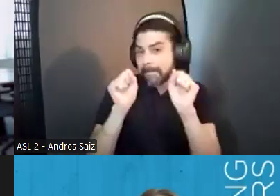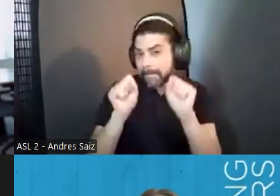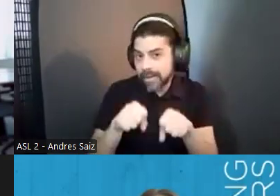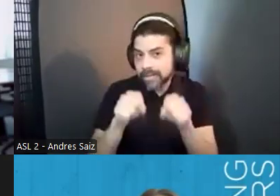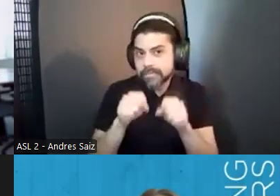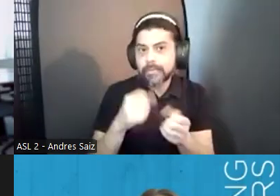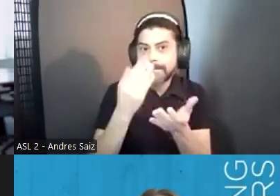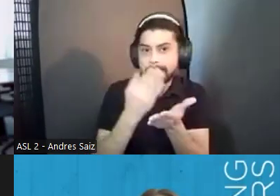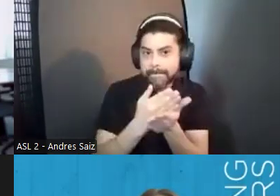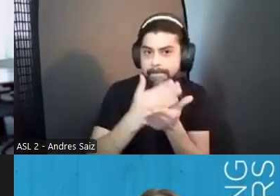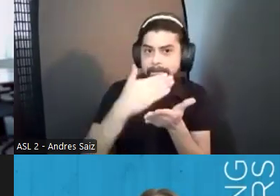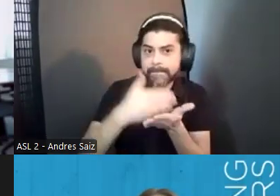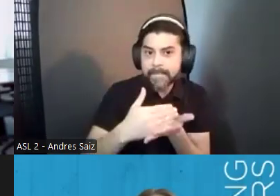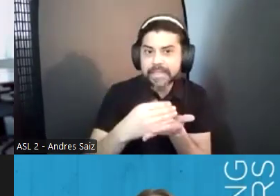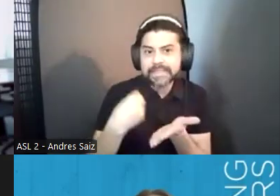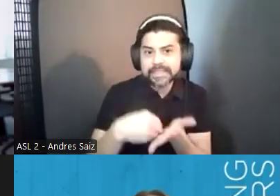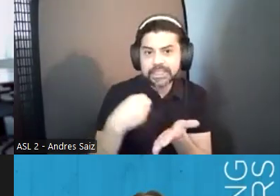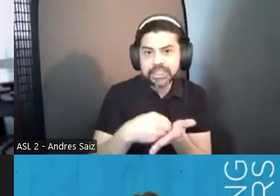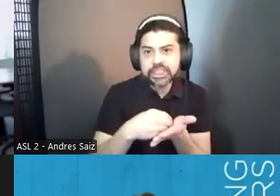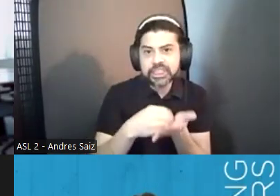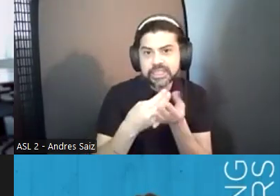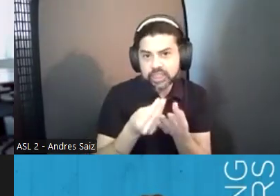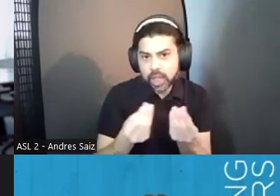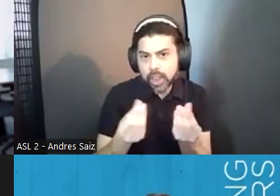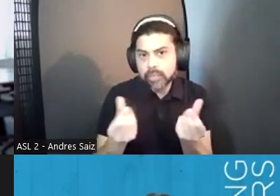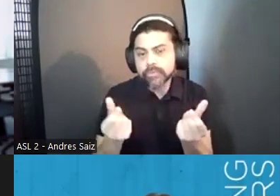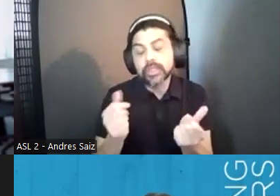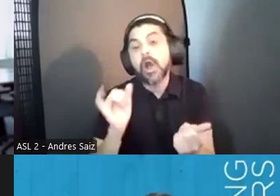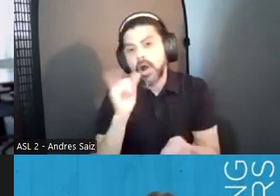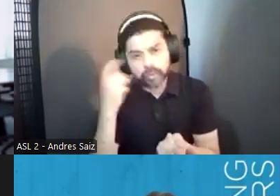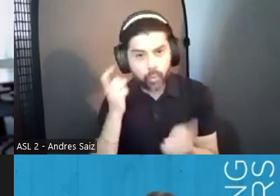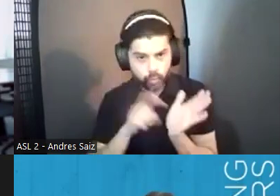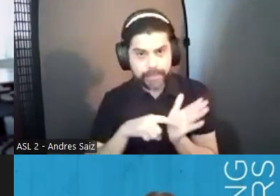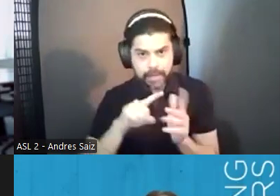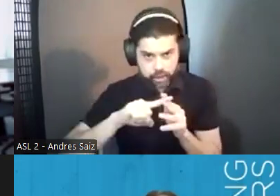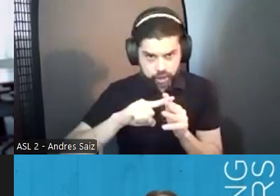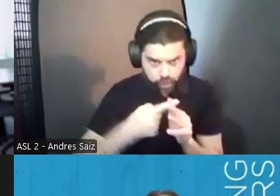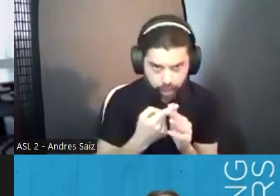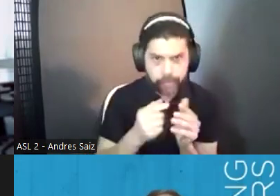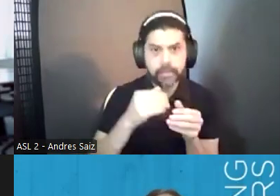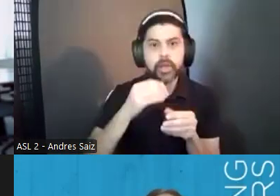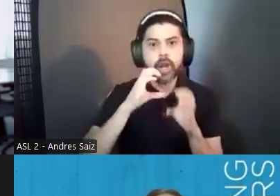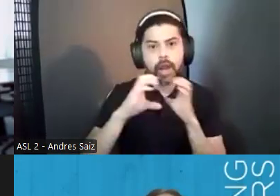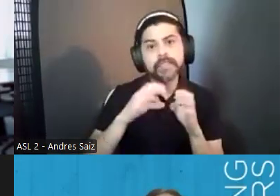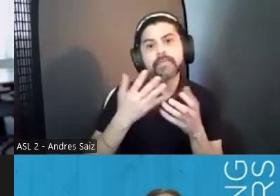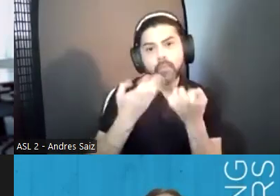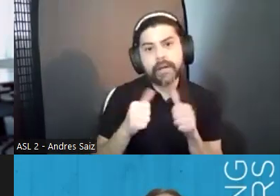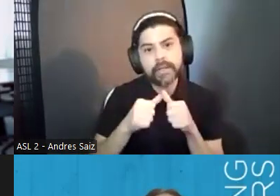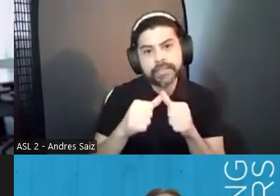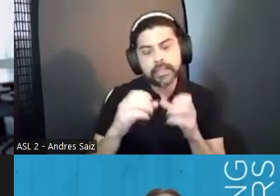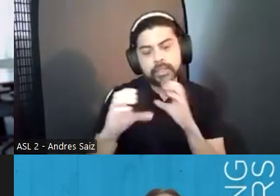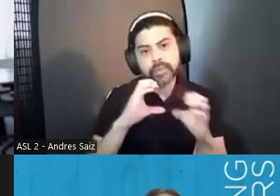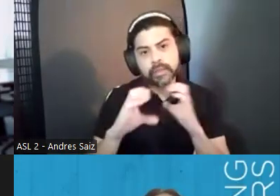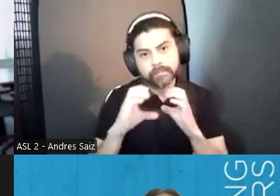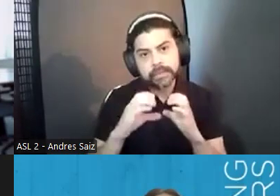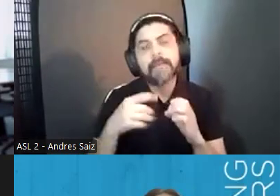the January budget, which again recognize that we're at the beginning of a conversation, and so look forward to continuing to discuss this. But the proposals